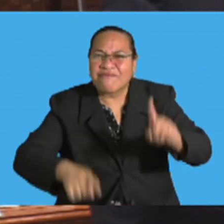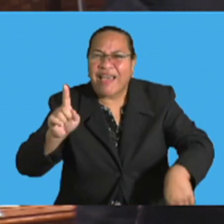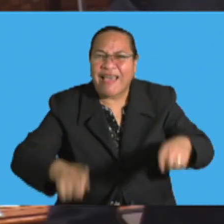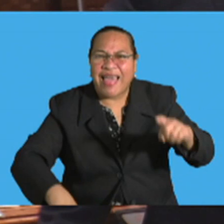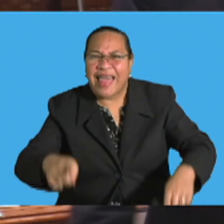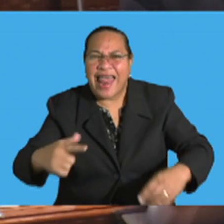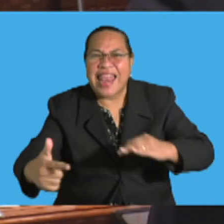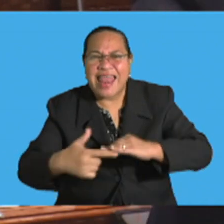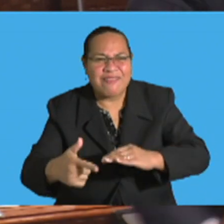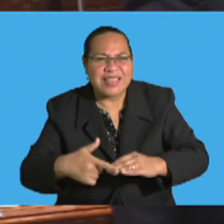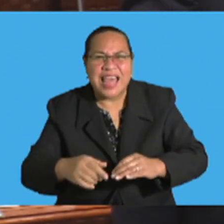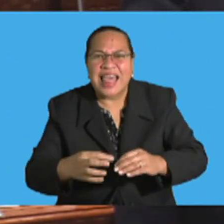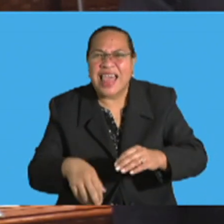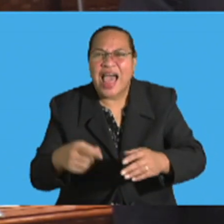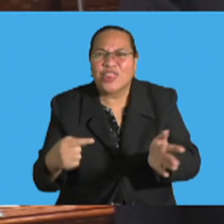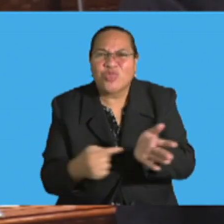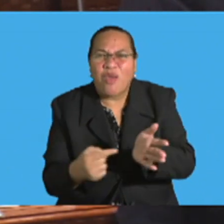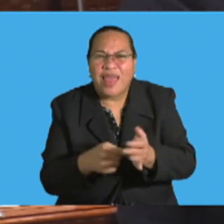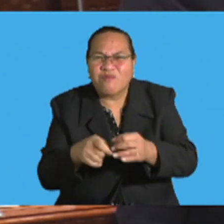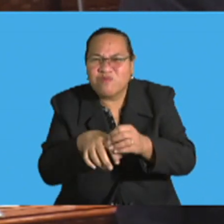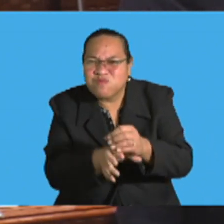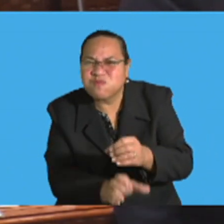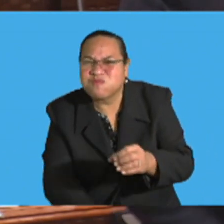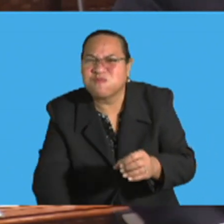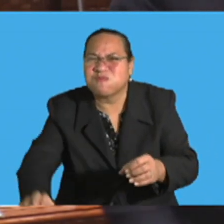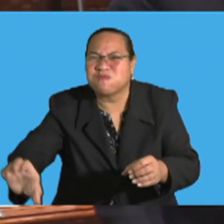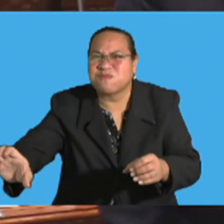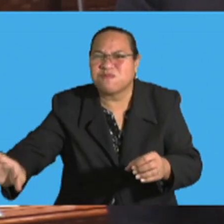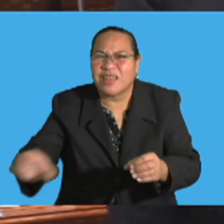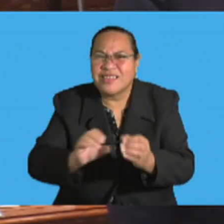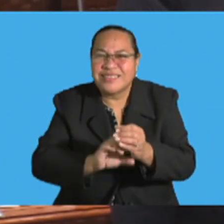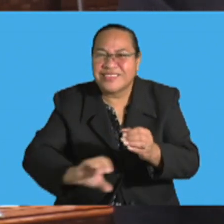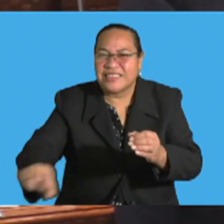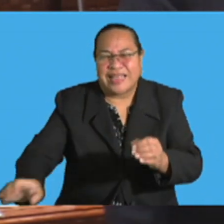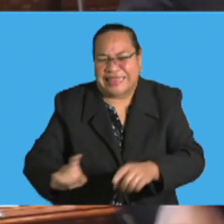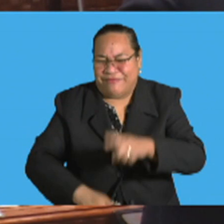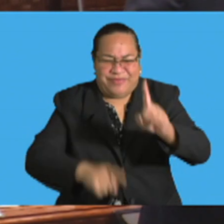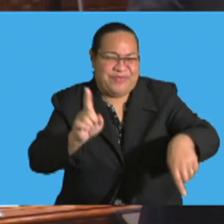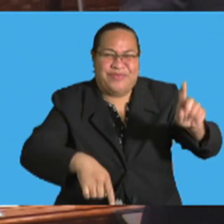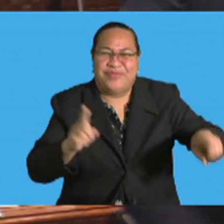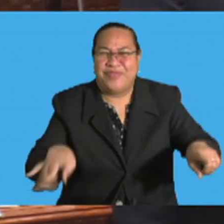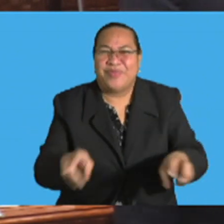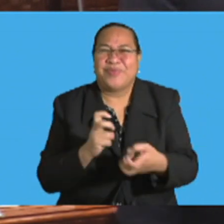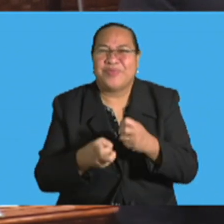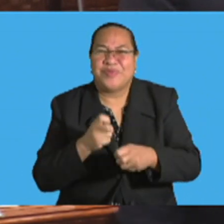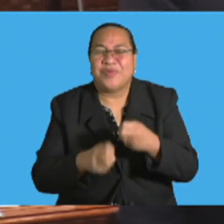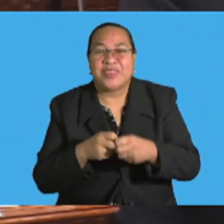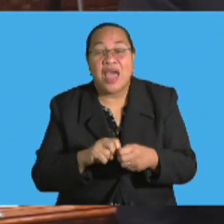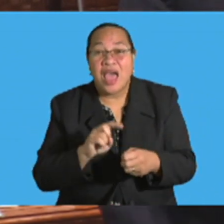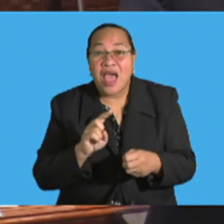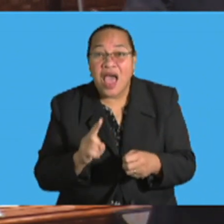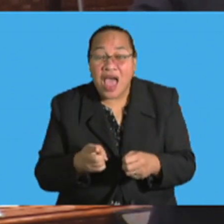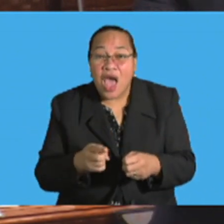heights, sewer system underneath the departure area. All sorts of shenanigans were there. But more importantly also, Mr. Speaker,